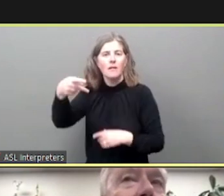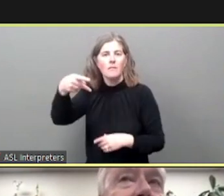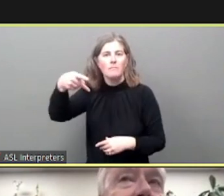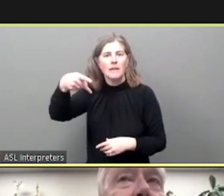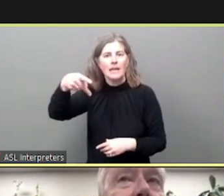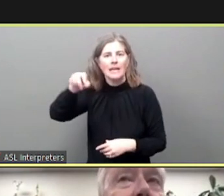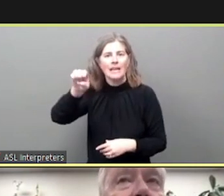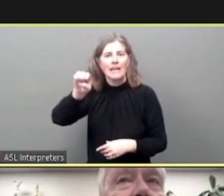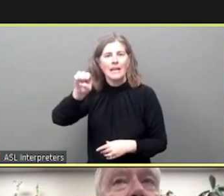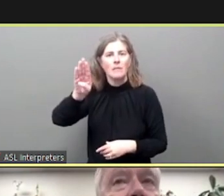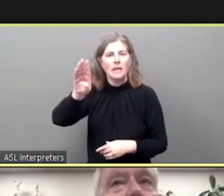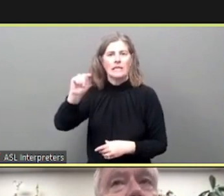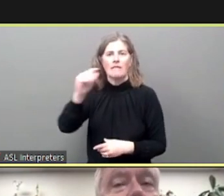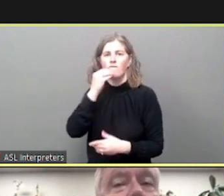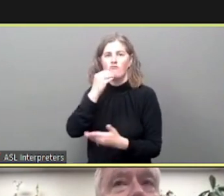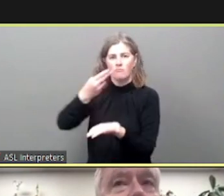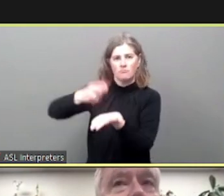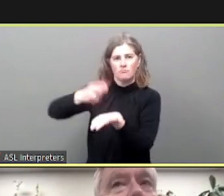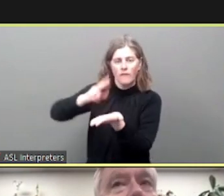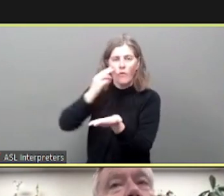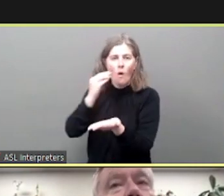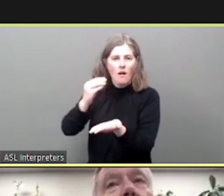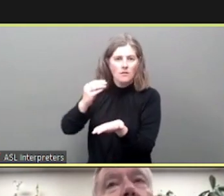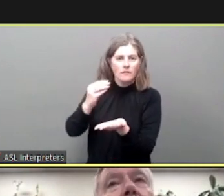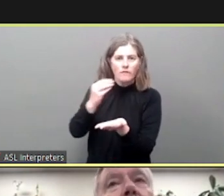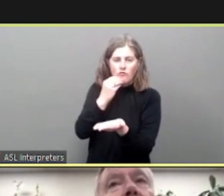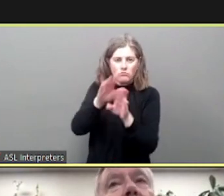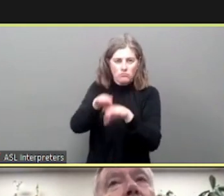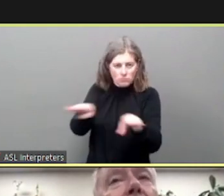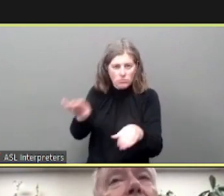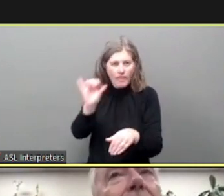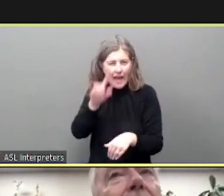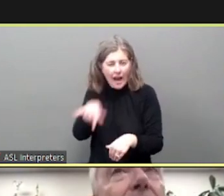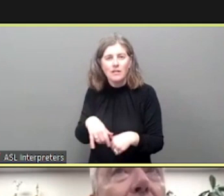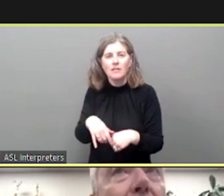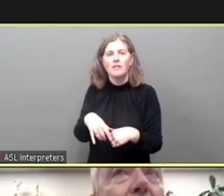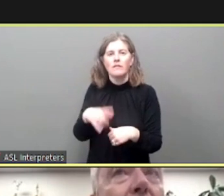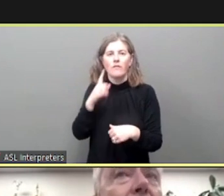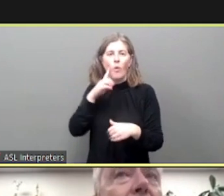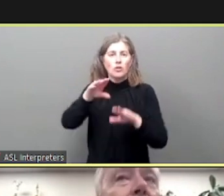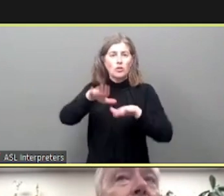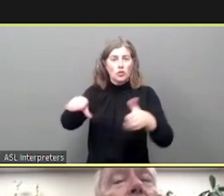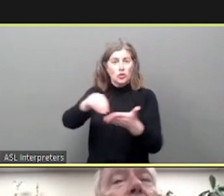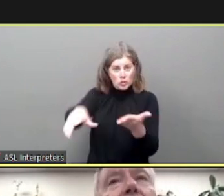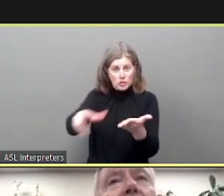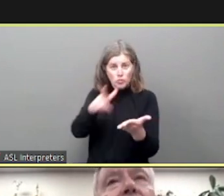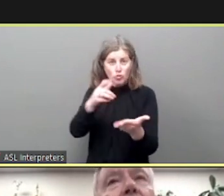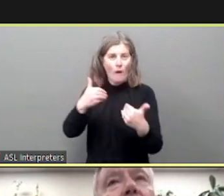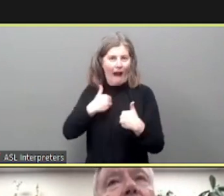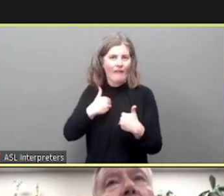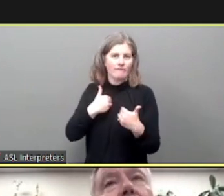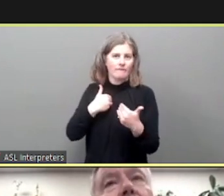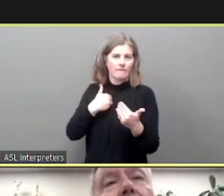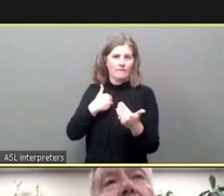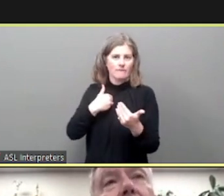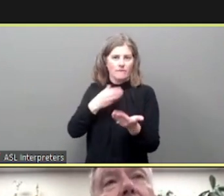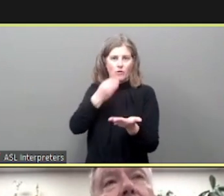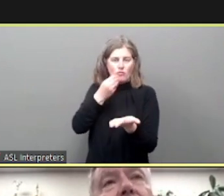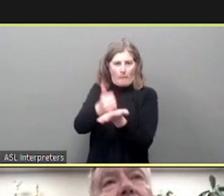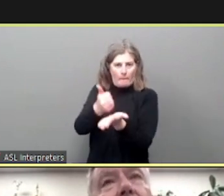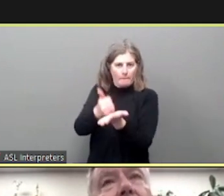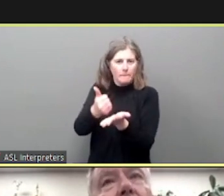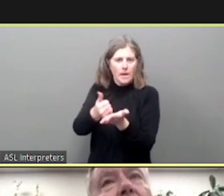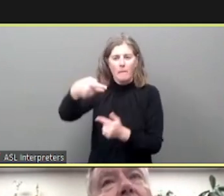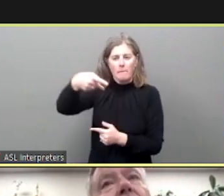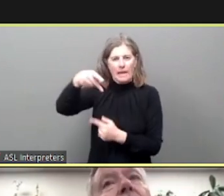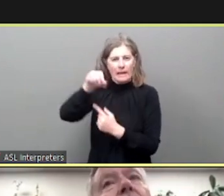PEBT benefits. That's the pandemic food benefit for students. So if kids are getting schooling